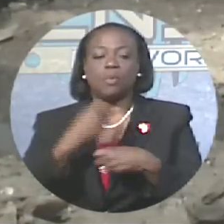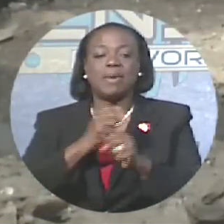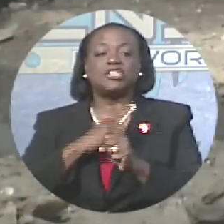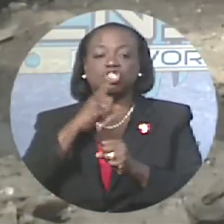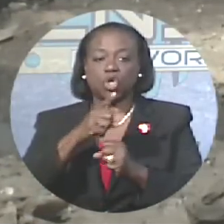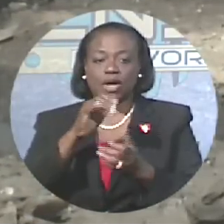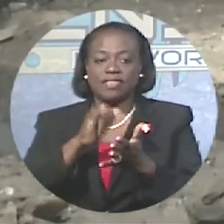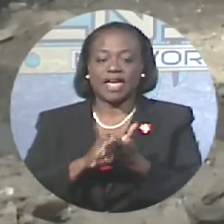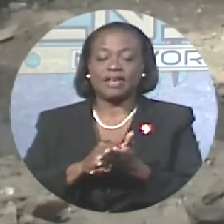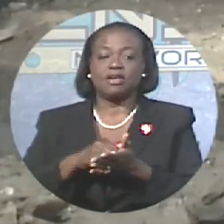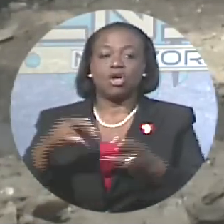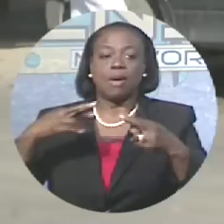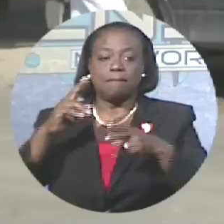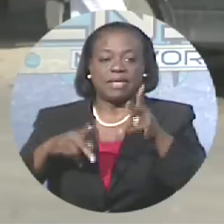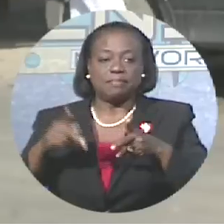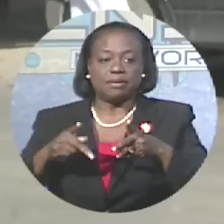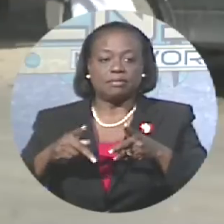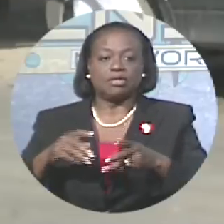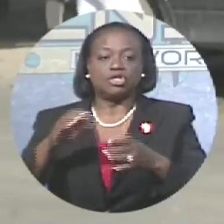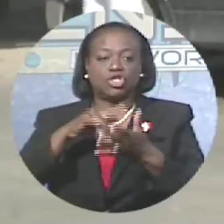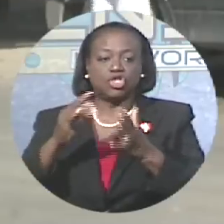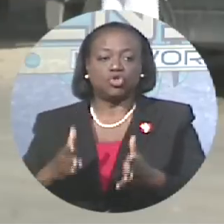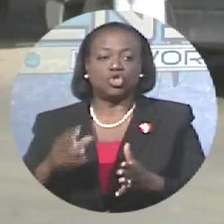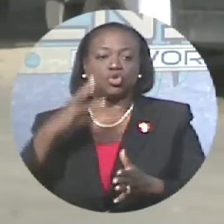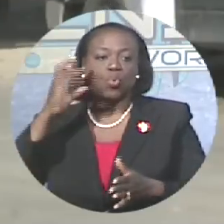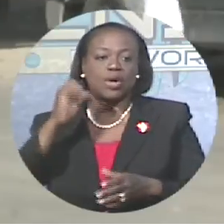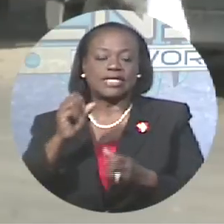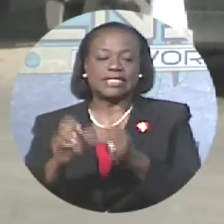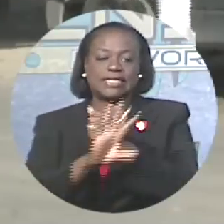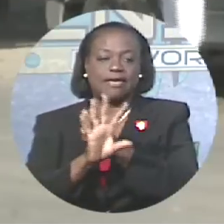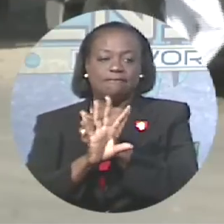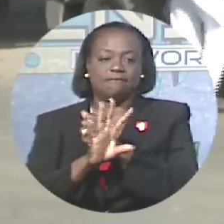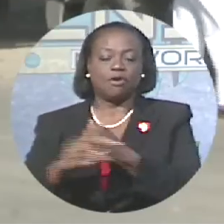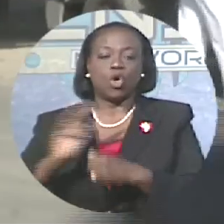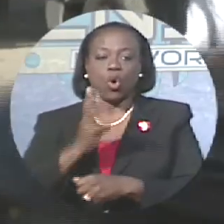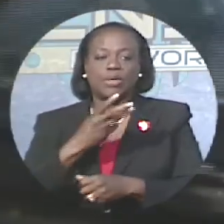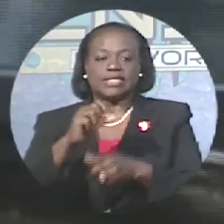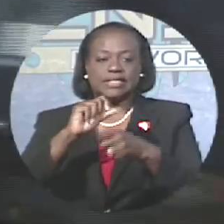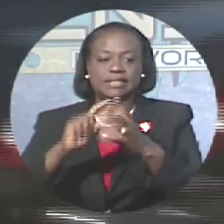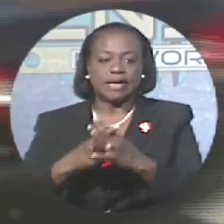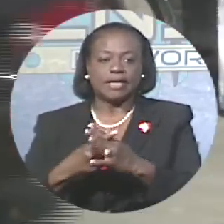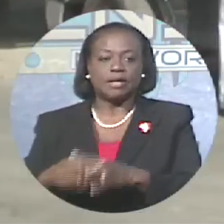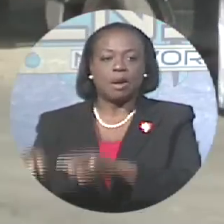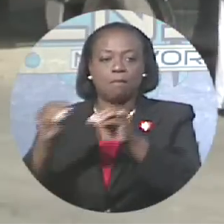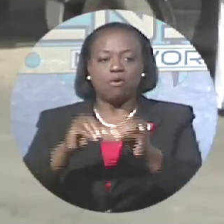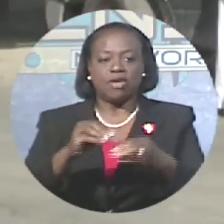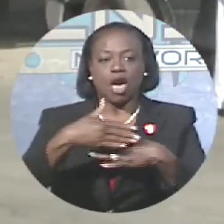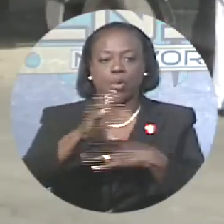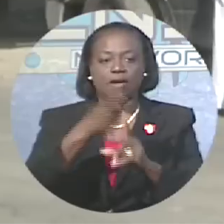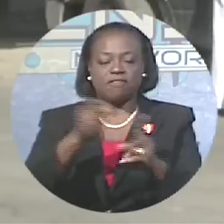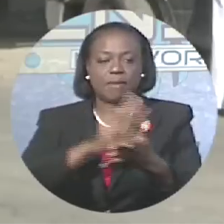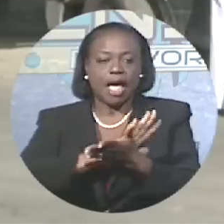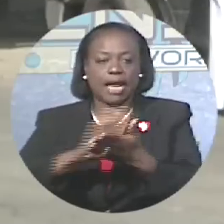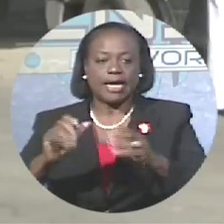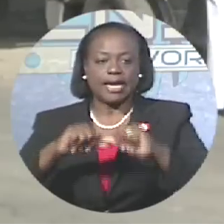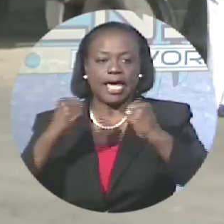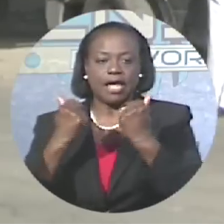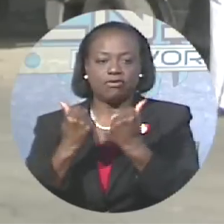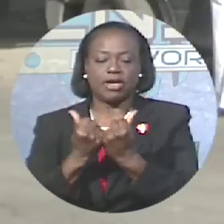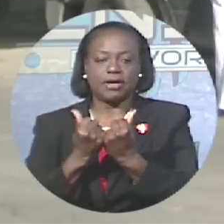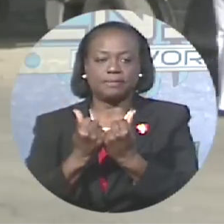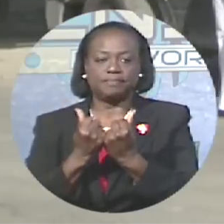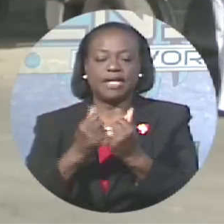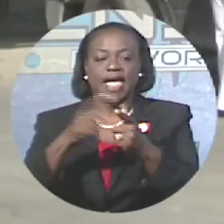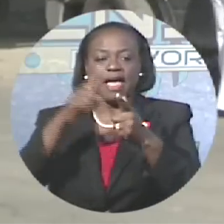and employees are safe. We started moving away from a clean area with the